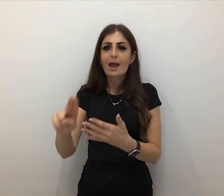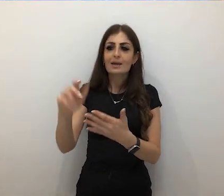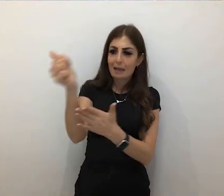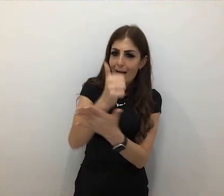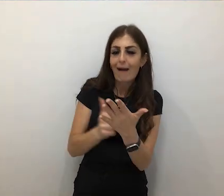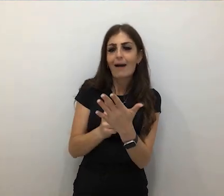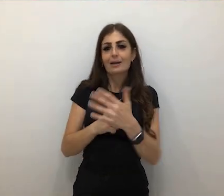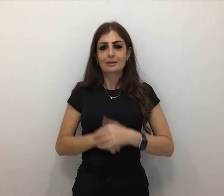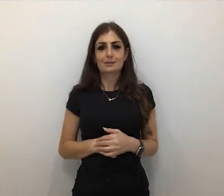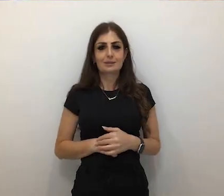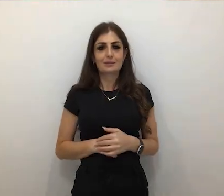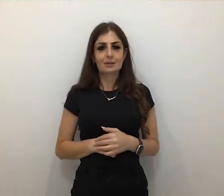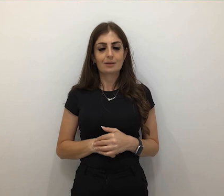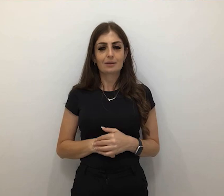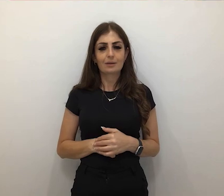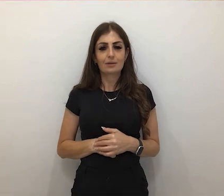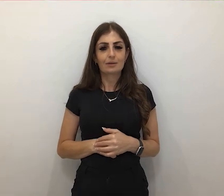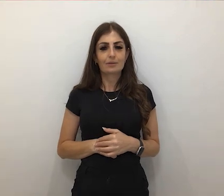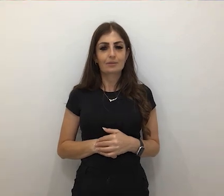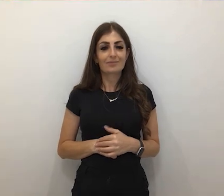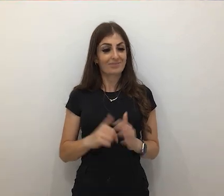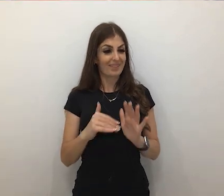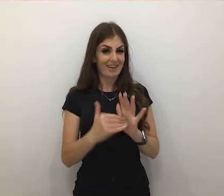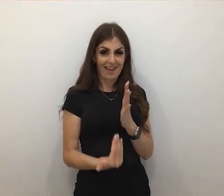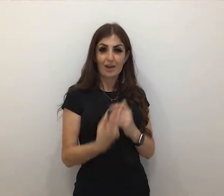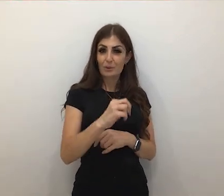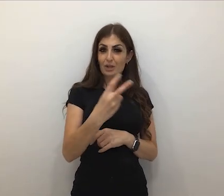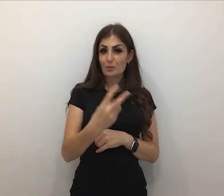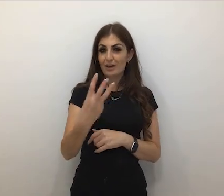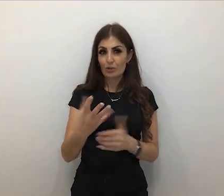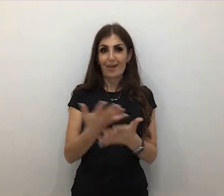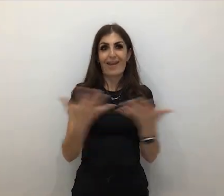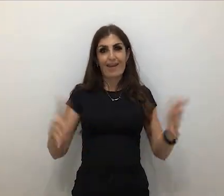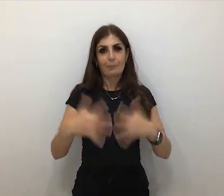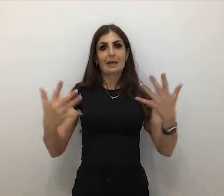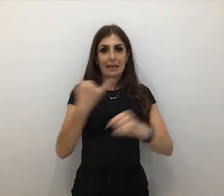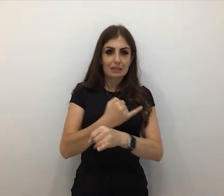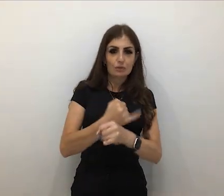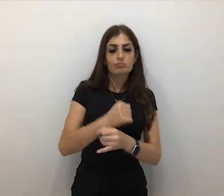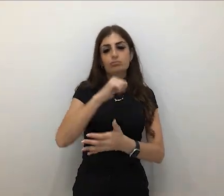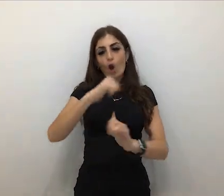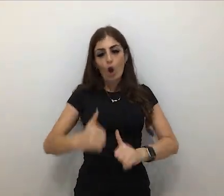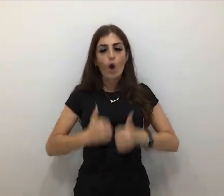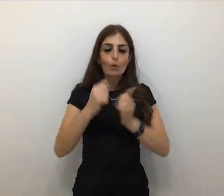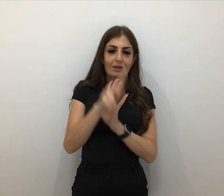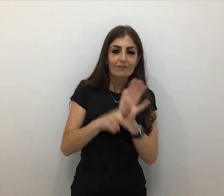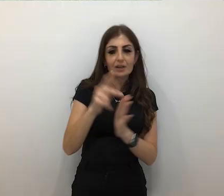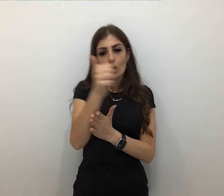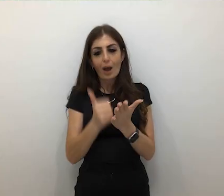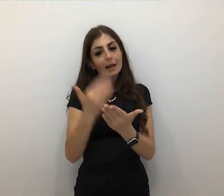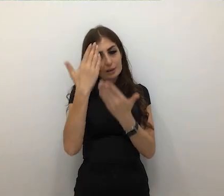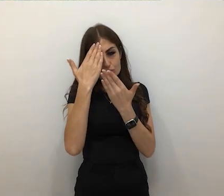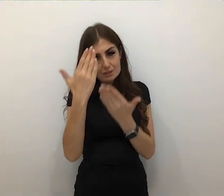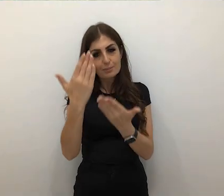or we see them as first movers. And now in 2023, every major institution owns video art and it's very much a respected